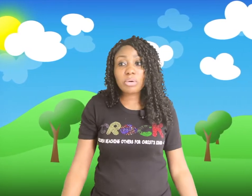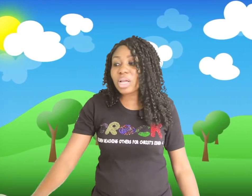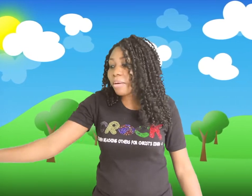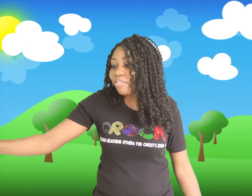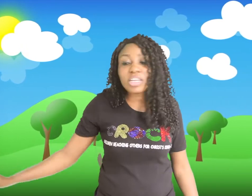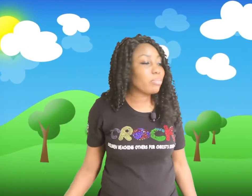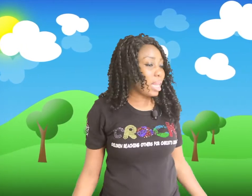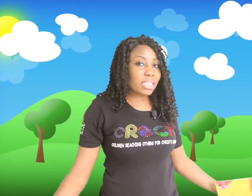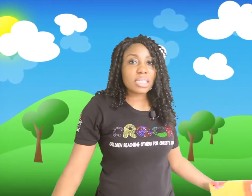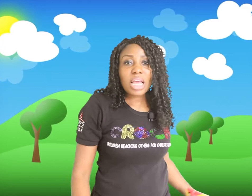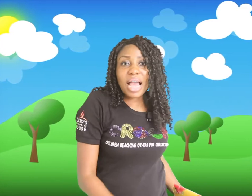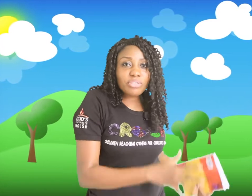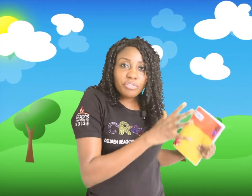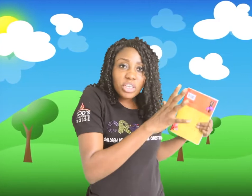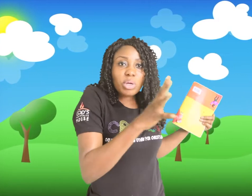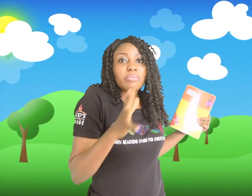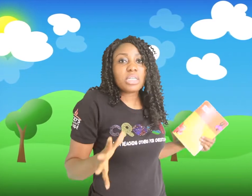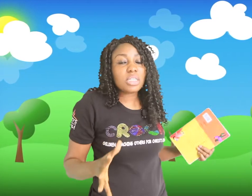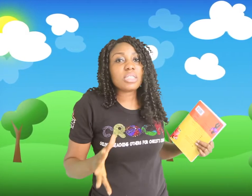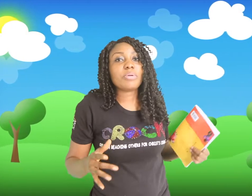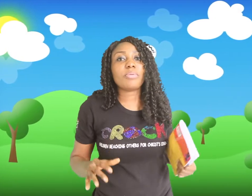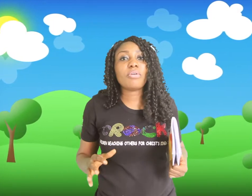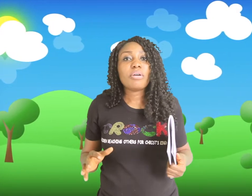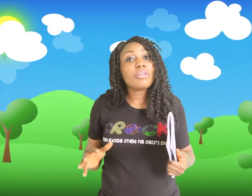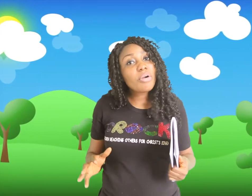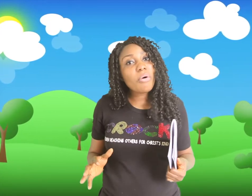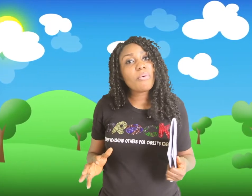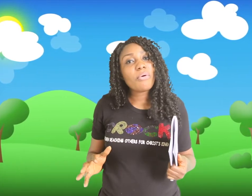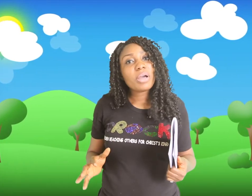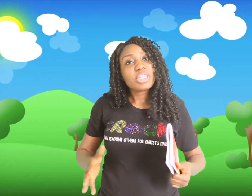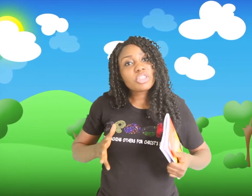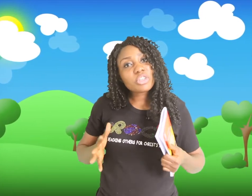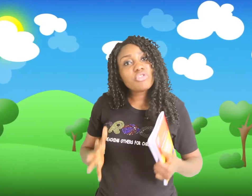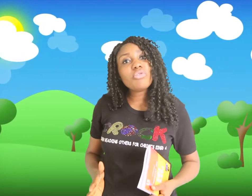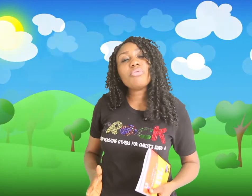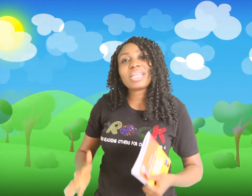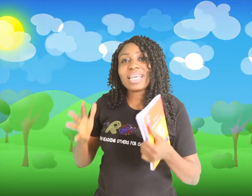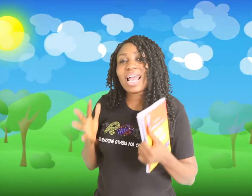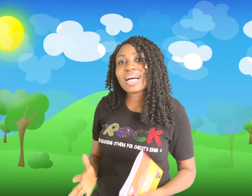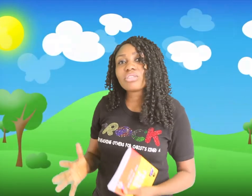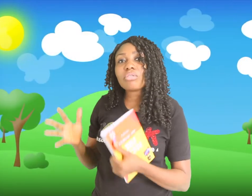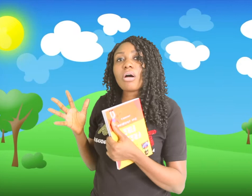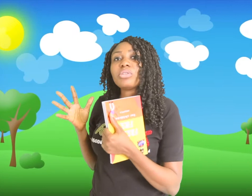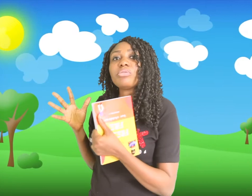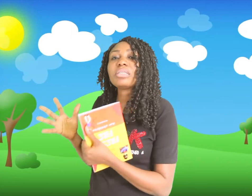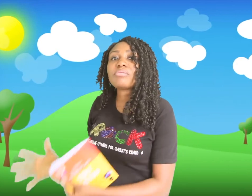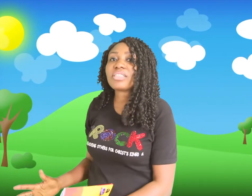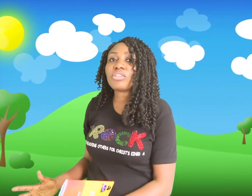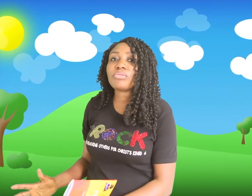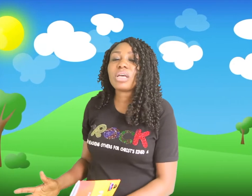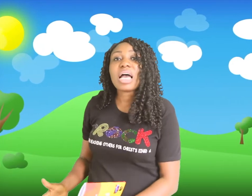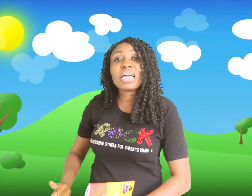not say, wait, let me finish my lesson. I have to finish what I'm teaching these people. No, Jesus knows that he has to come to